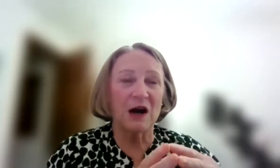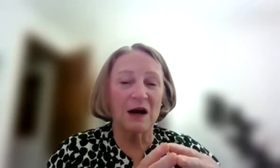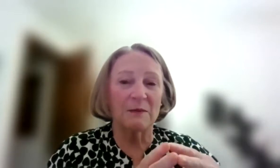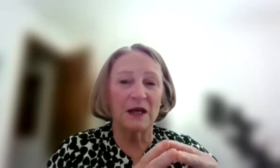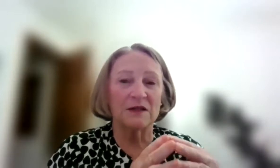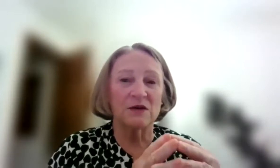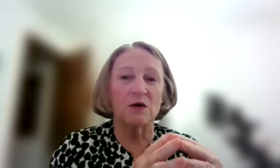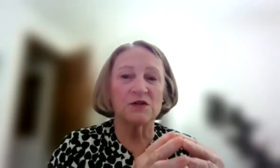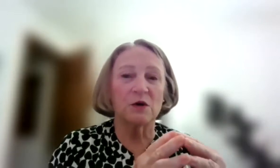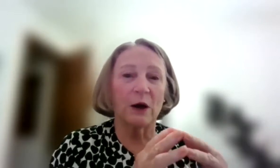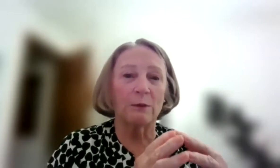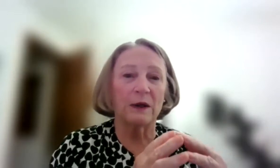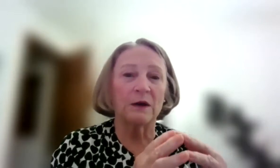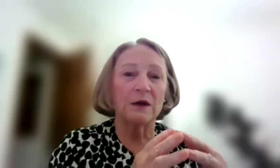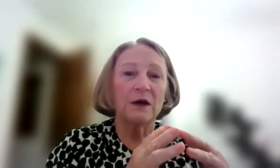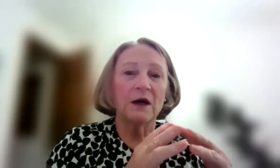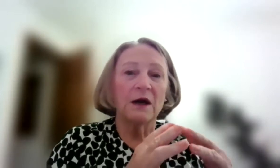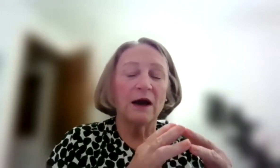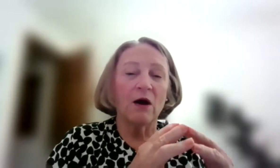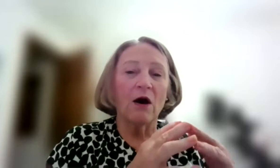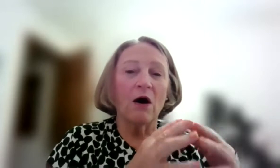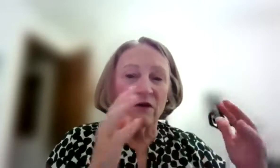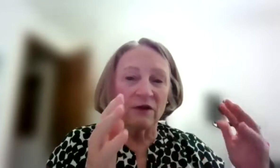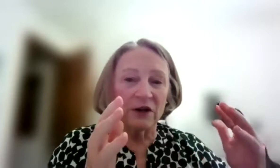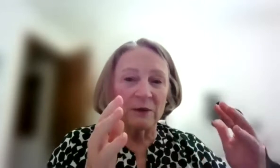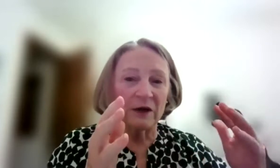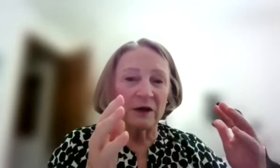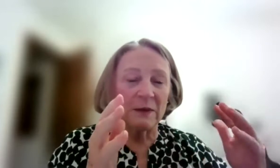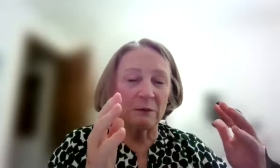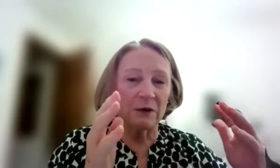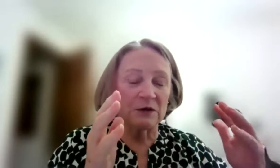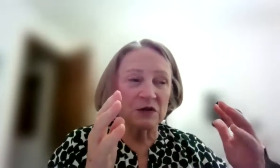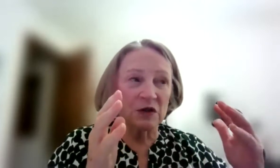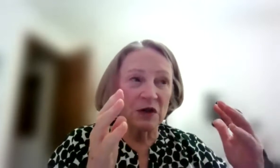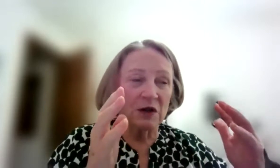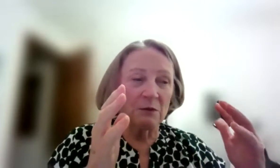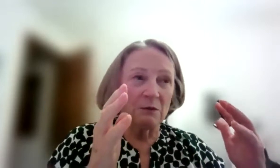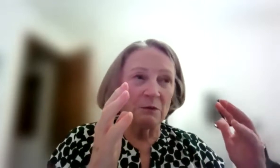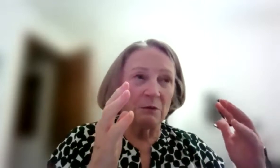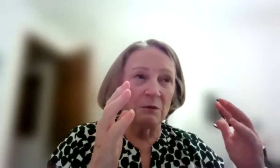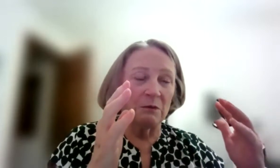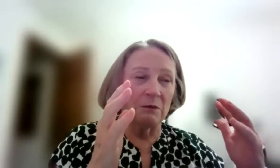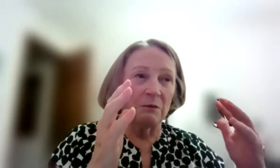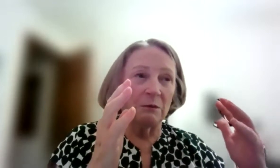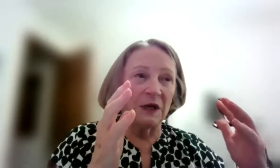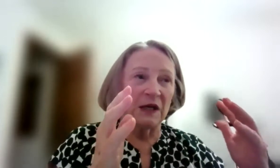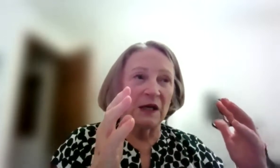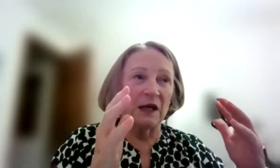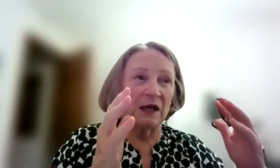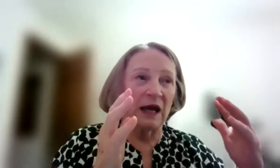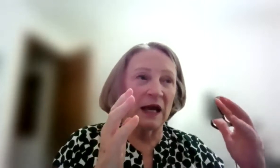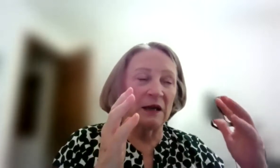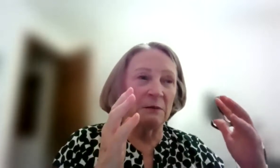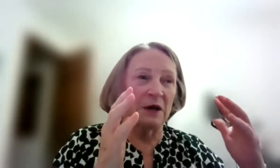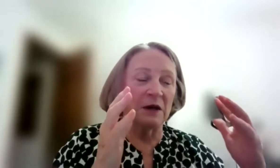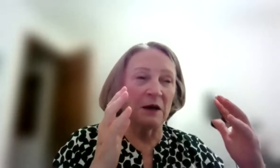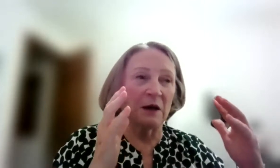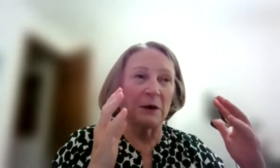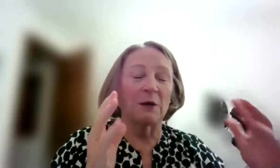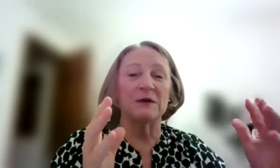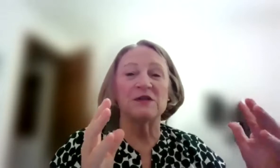same time, it's also helping all of our community members be in